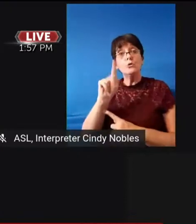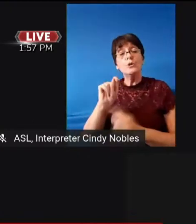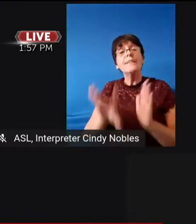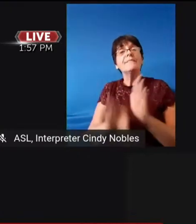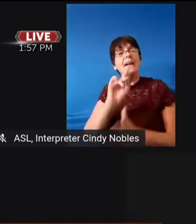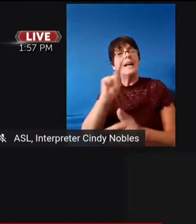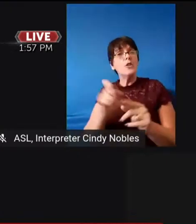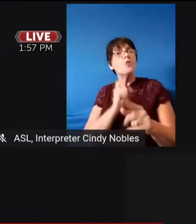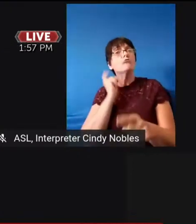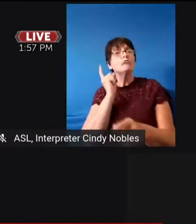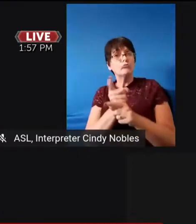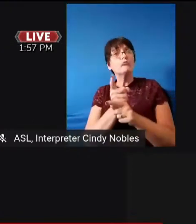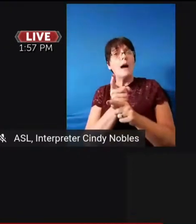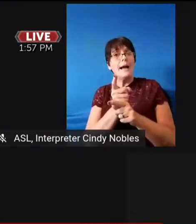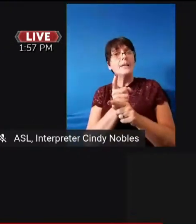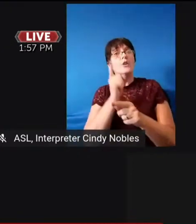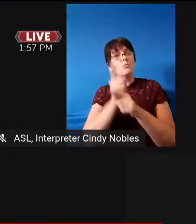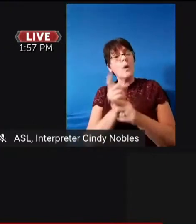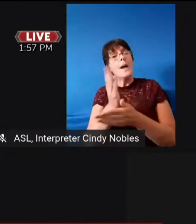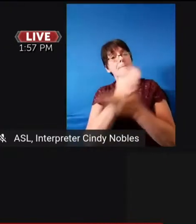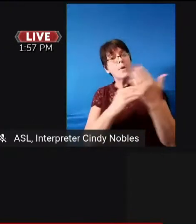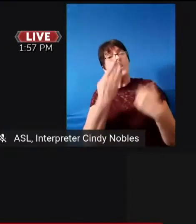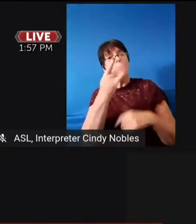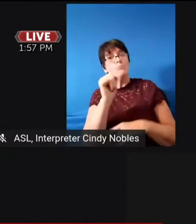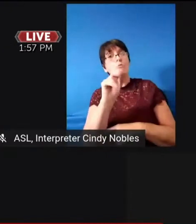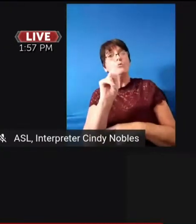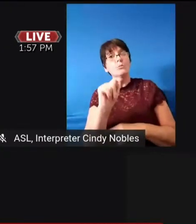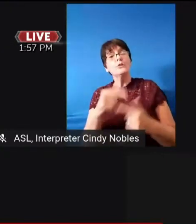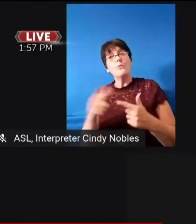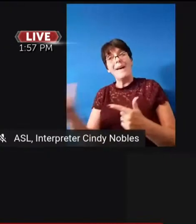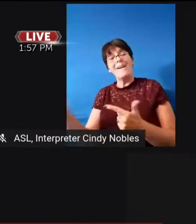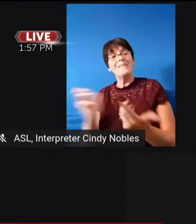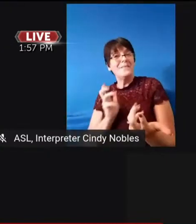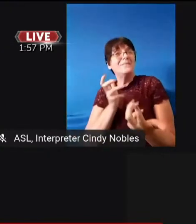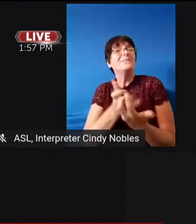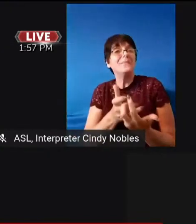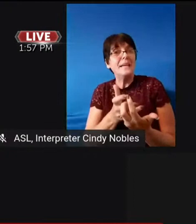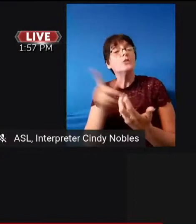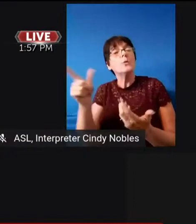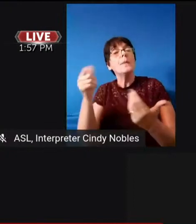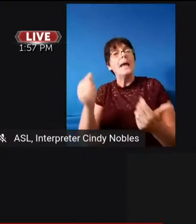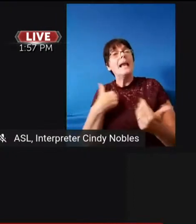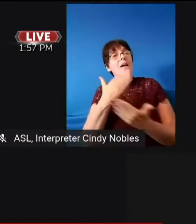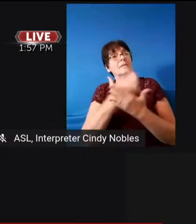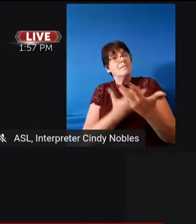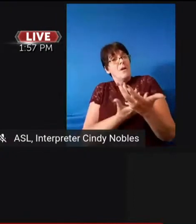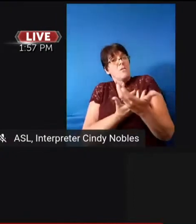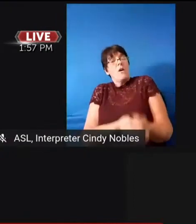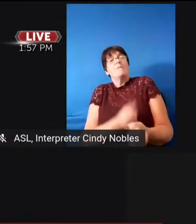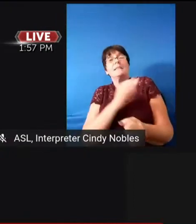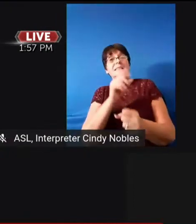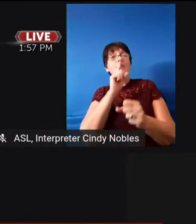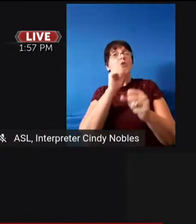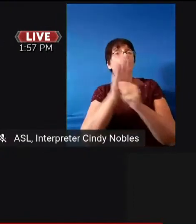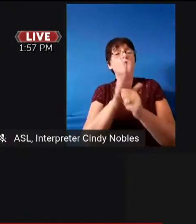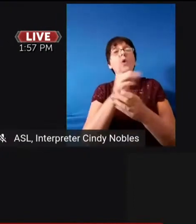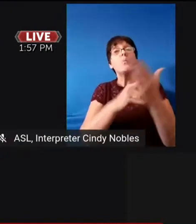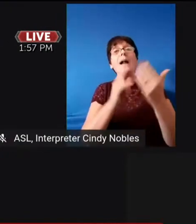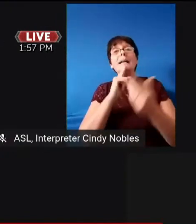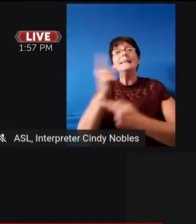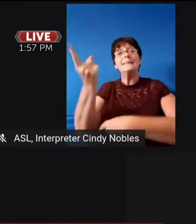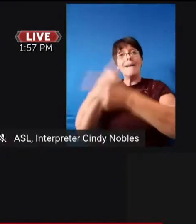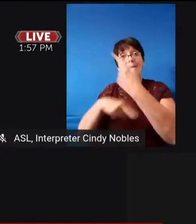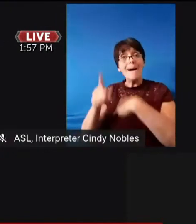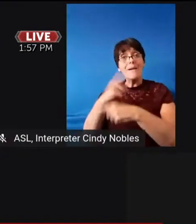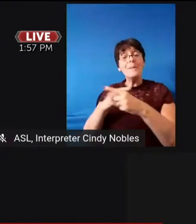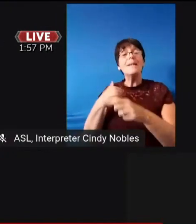right part of that blueprint to have them fit in so that they can have some confidence and reassurance on what's coming and have